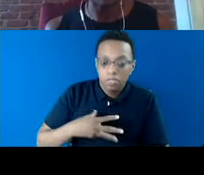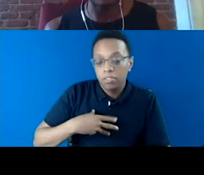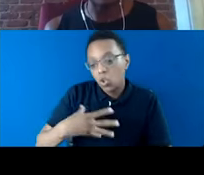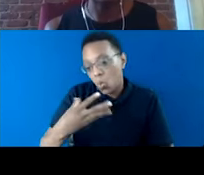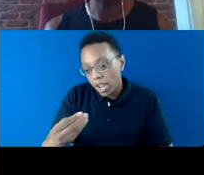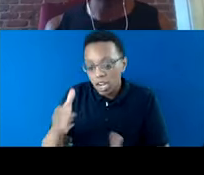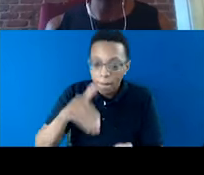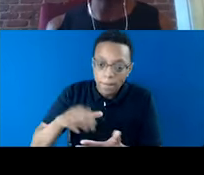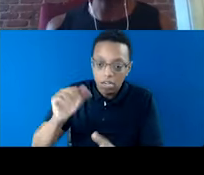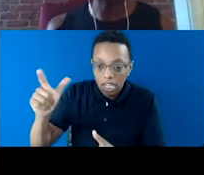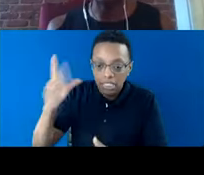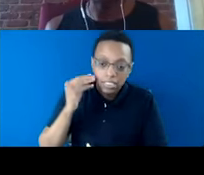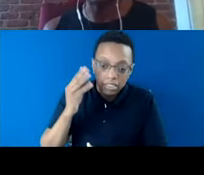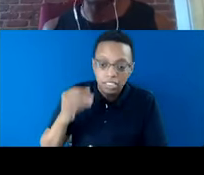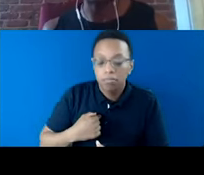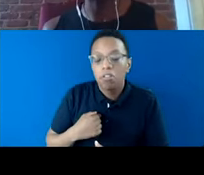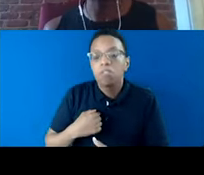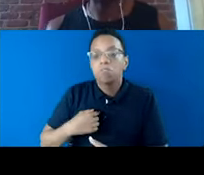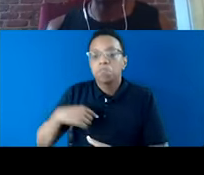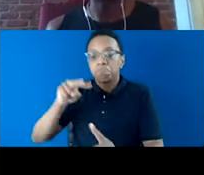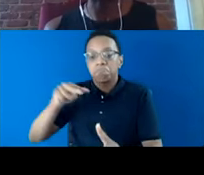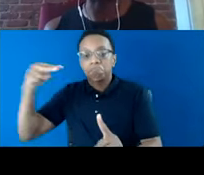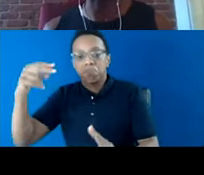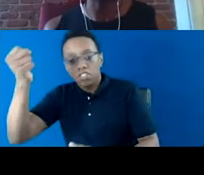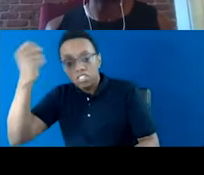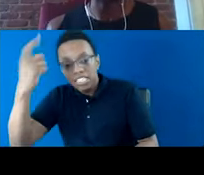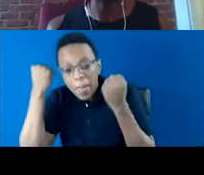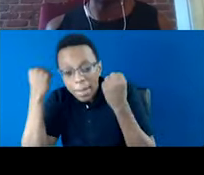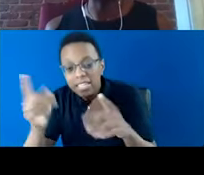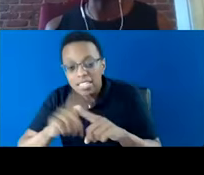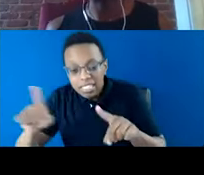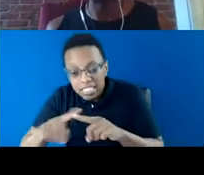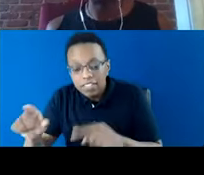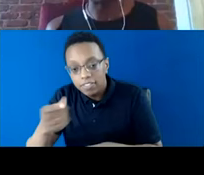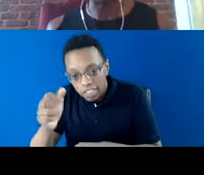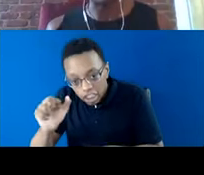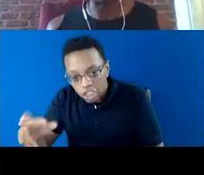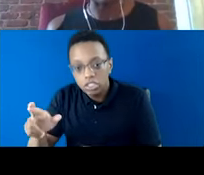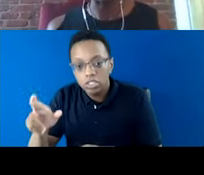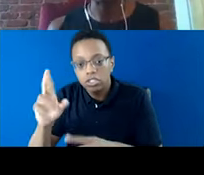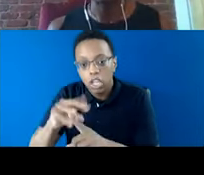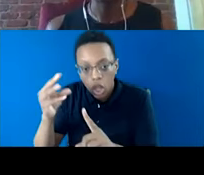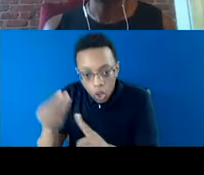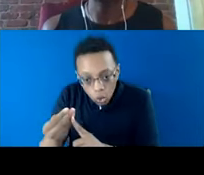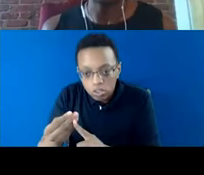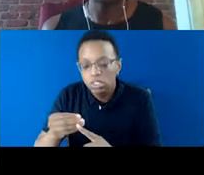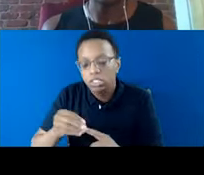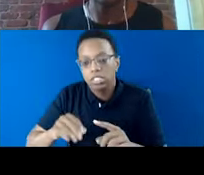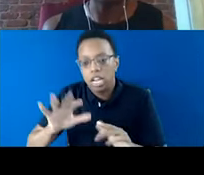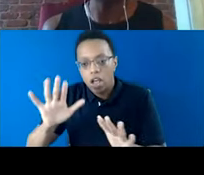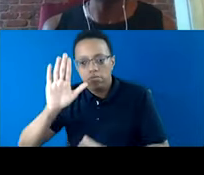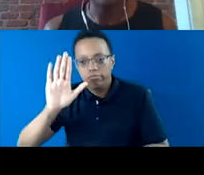the understanding that there are many different genders, many different cultures, and many different ways that those cultures understand gender. And